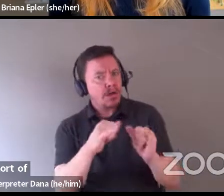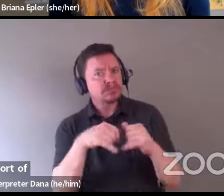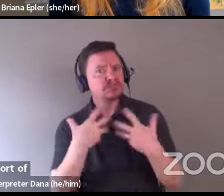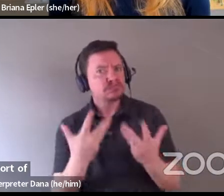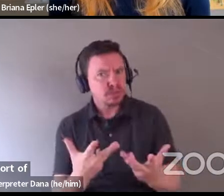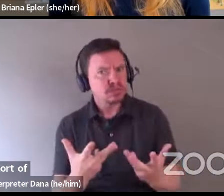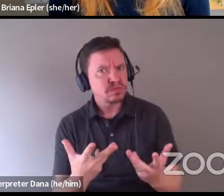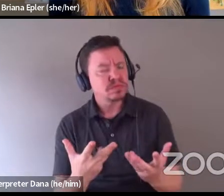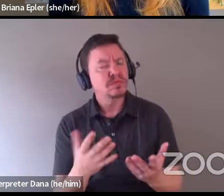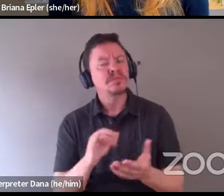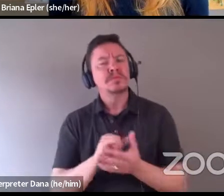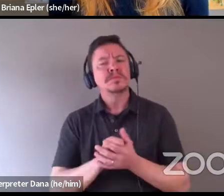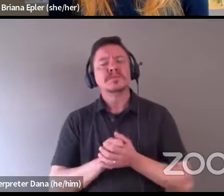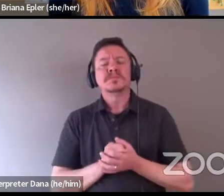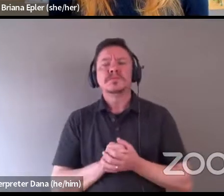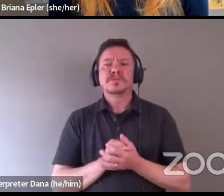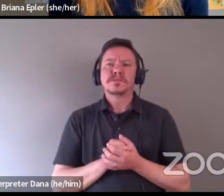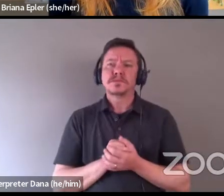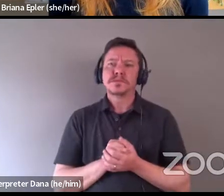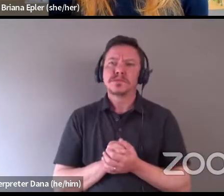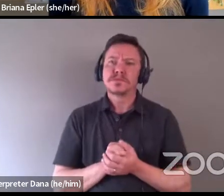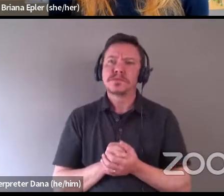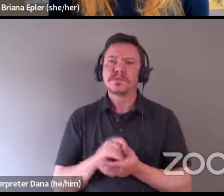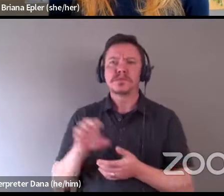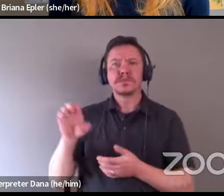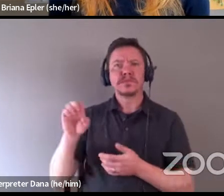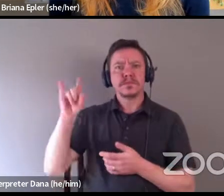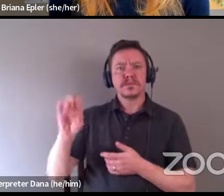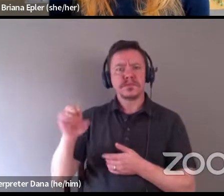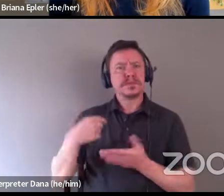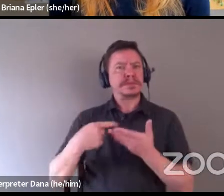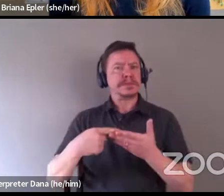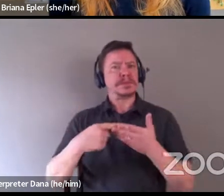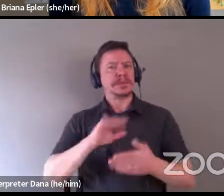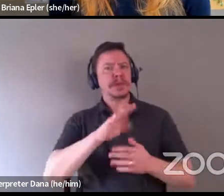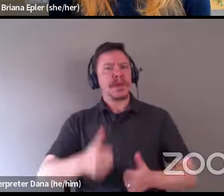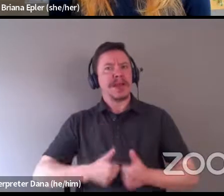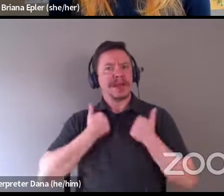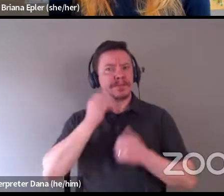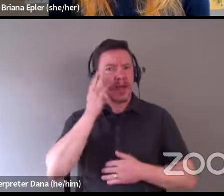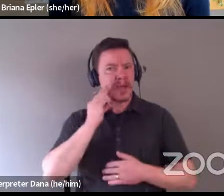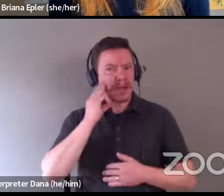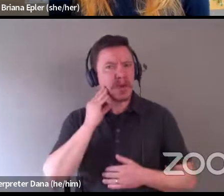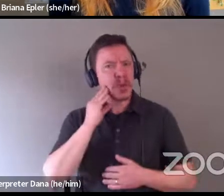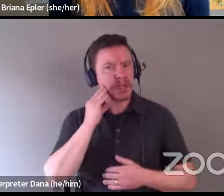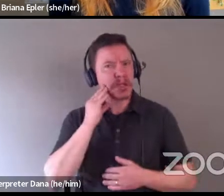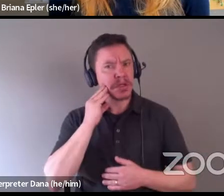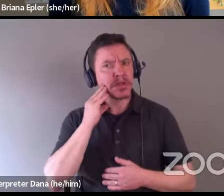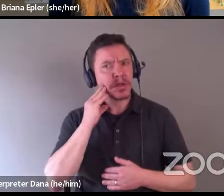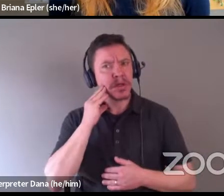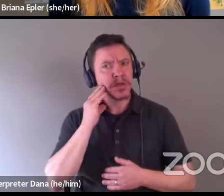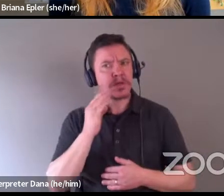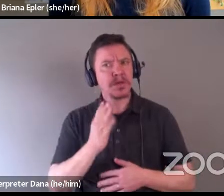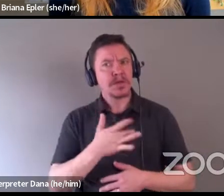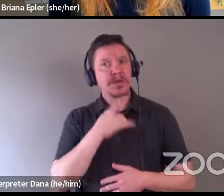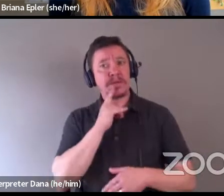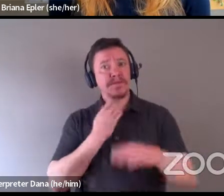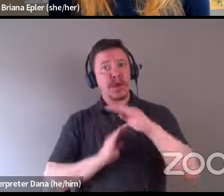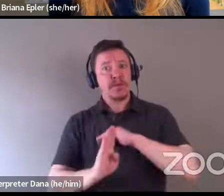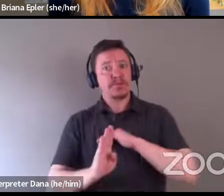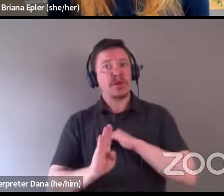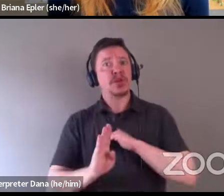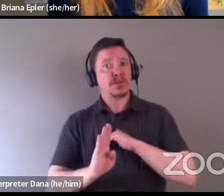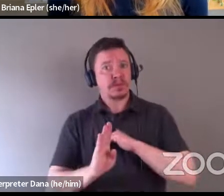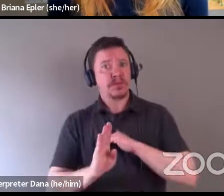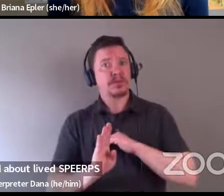that is also, Eddie talked about lived experience, and that's one thing that I feel very humbled